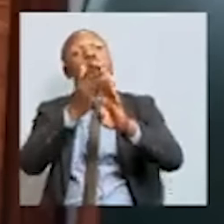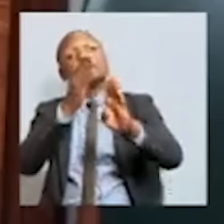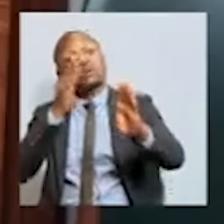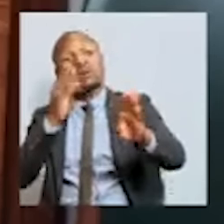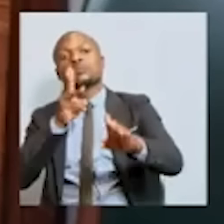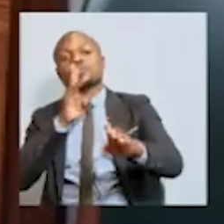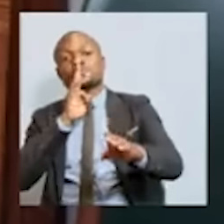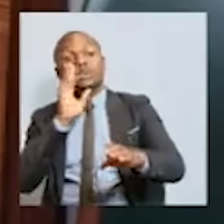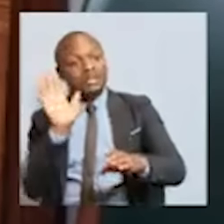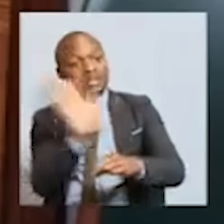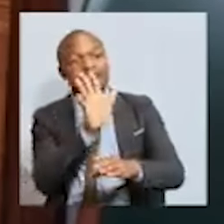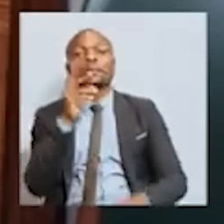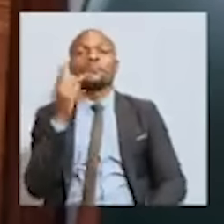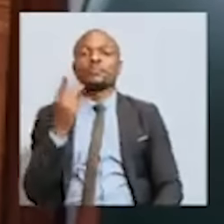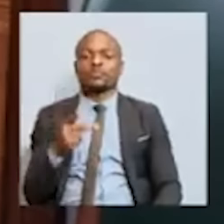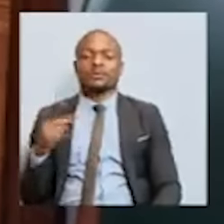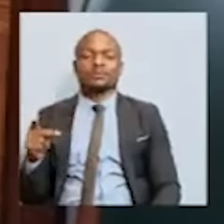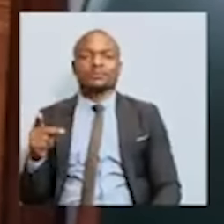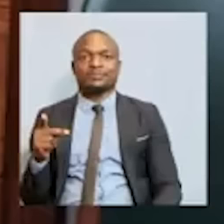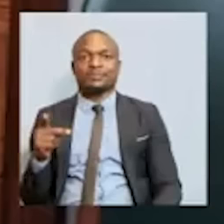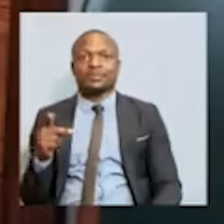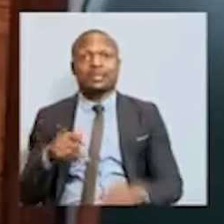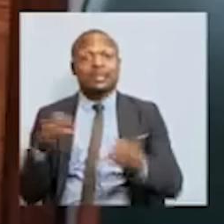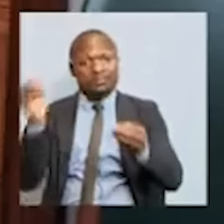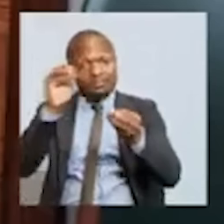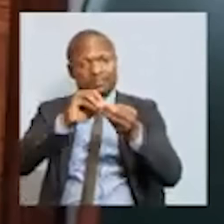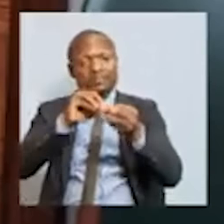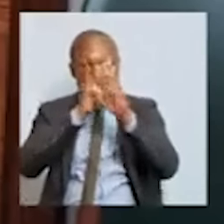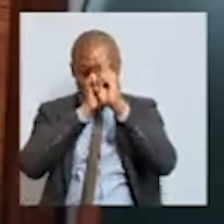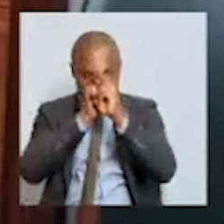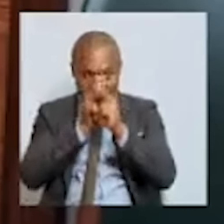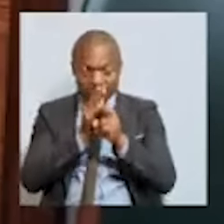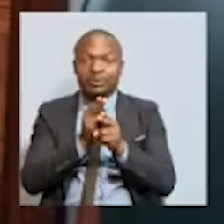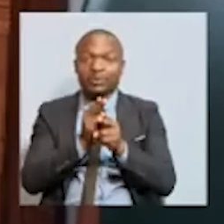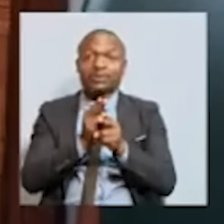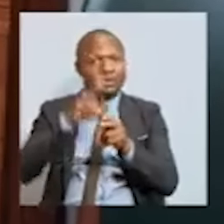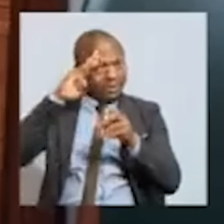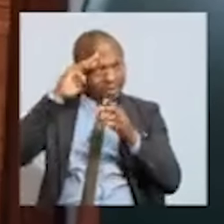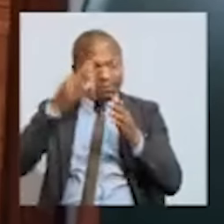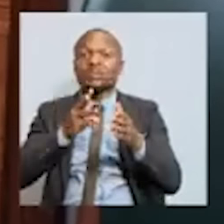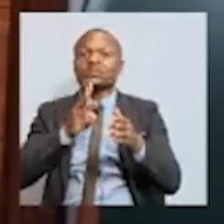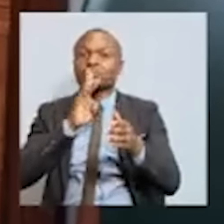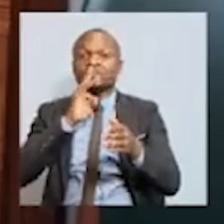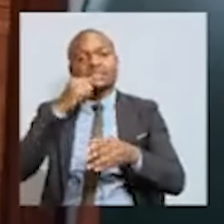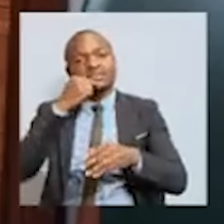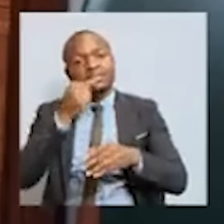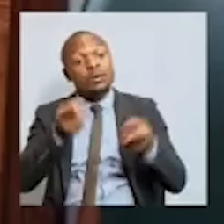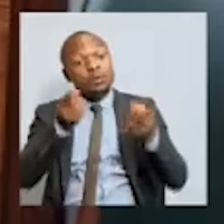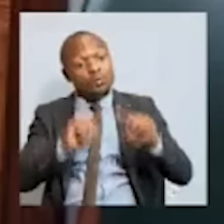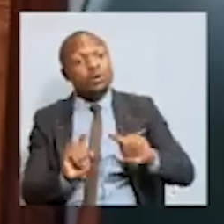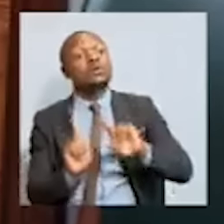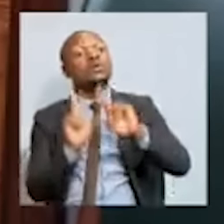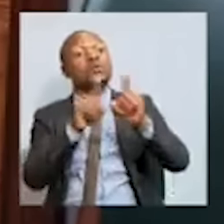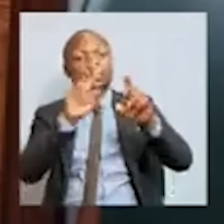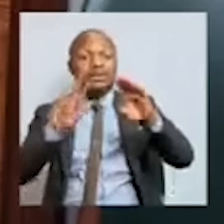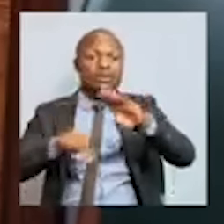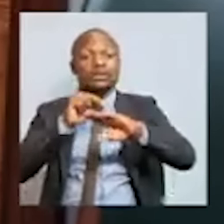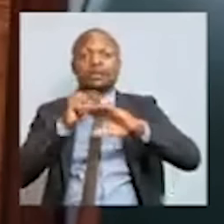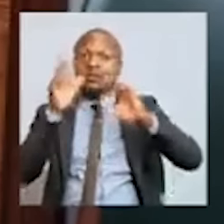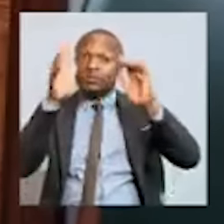water at his property. In addition, Honorable M. Imposha MP alleged that when he went to the National